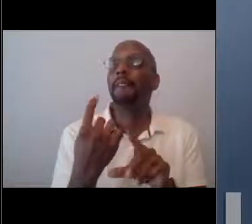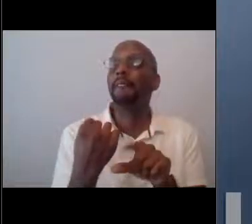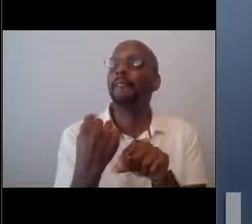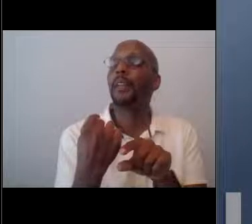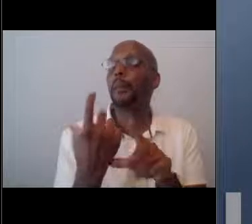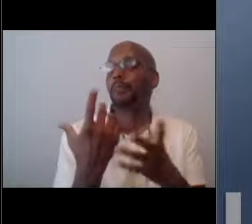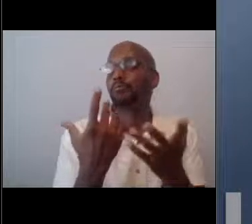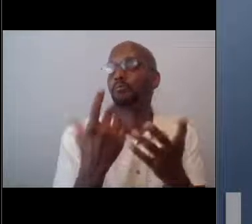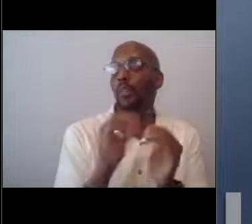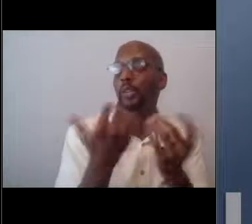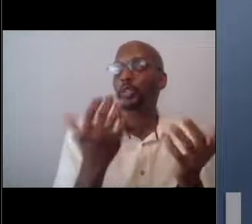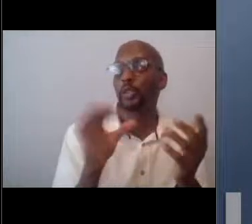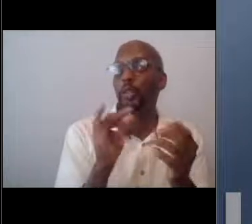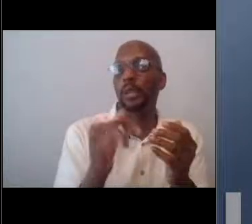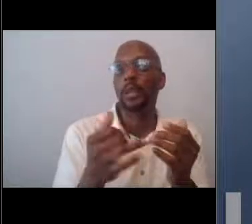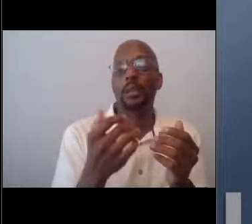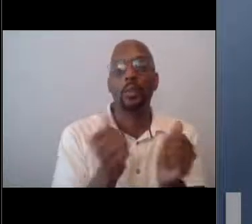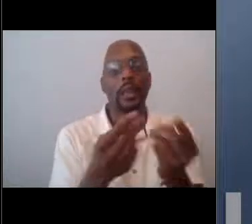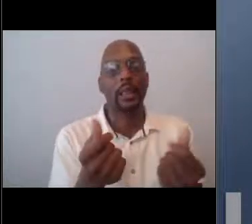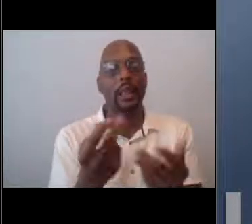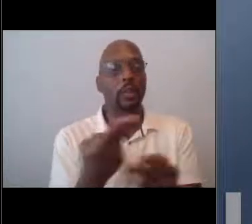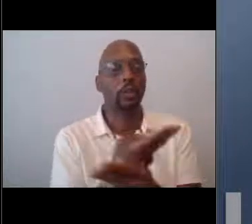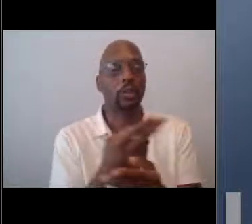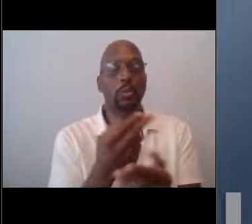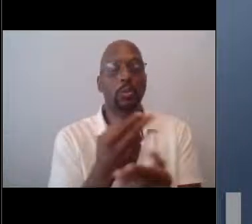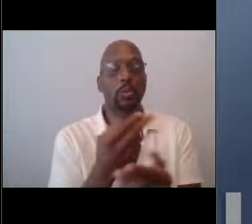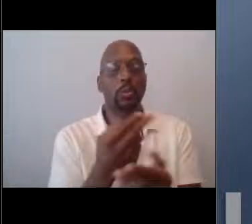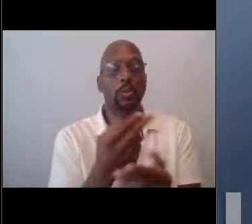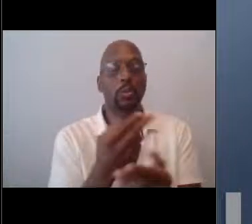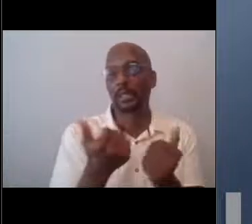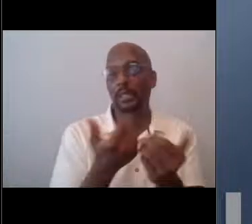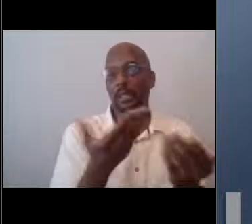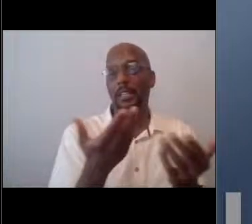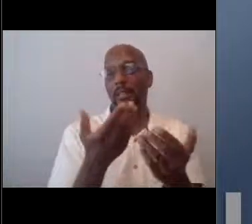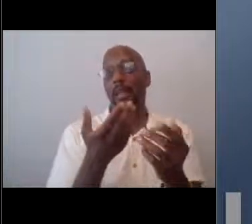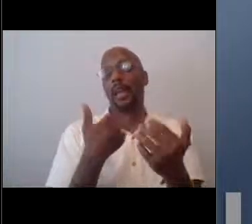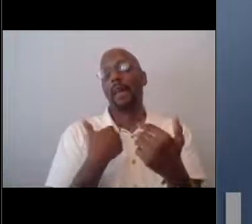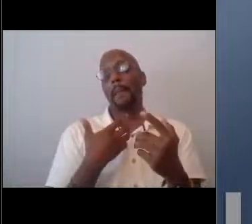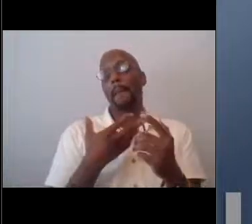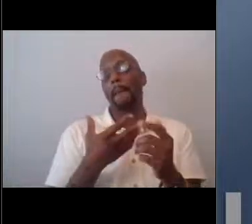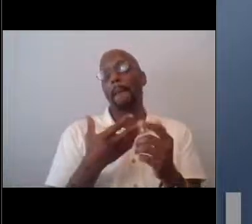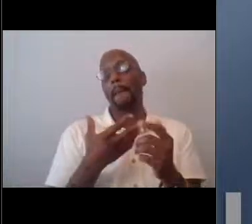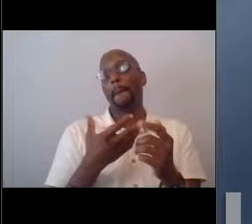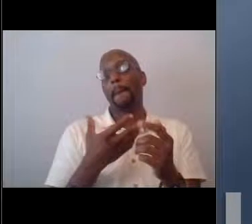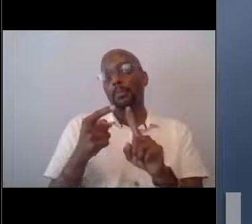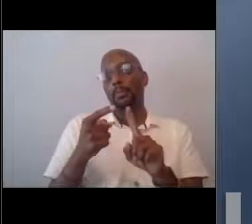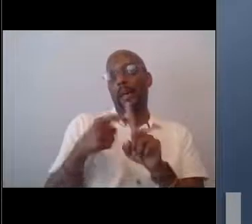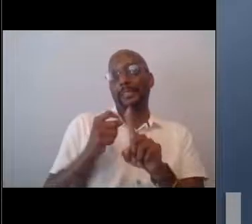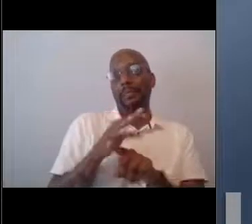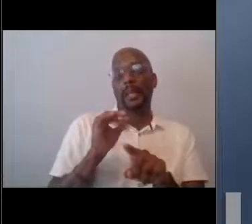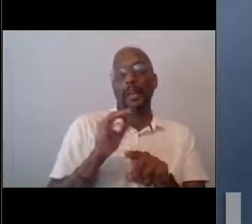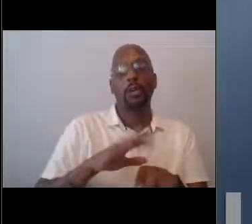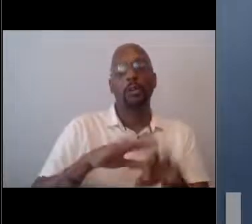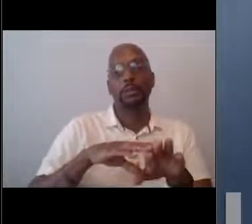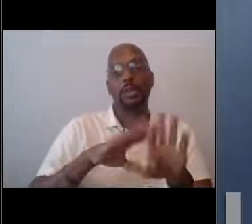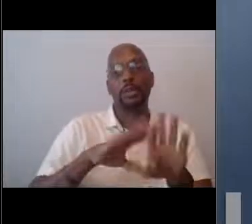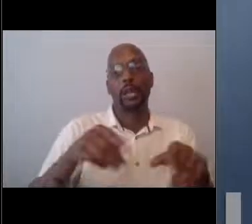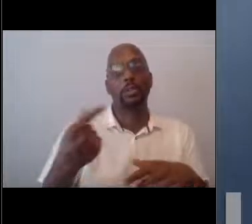it comes to transportation and land use, which are the actions that are having the most positive impact on VMT and greenhouse gas, so that we